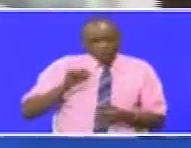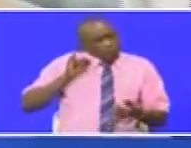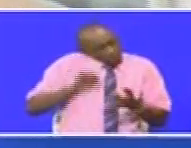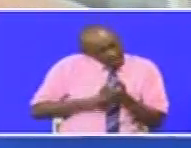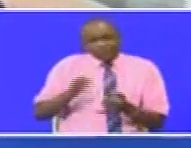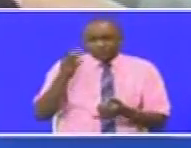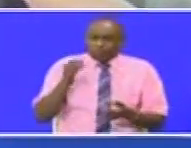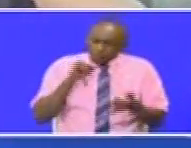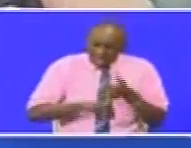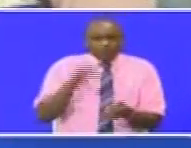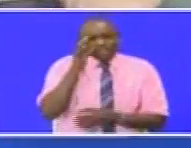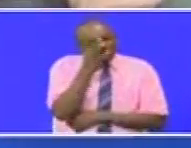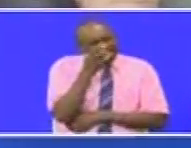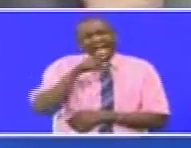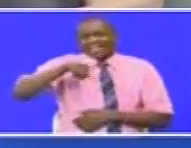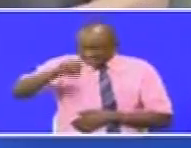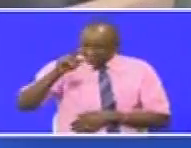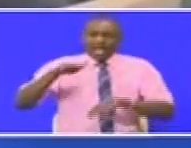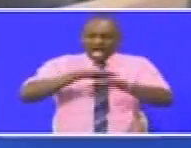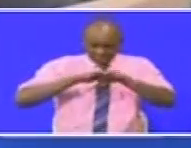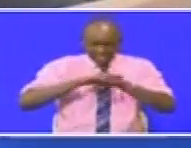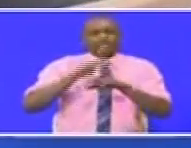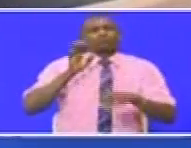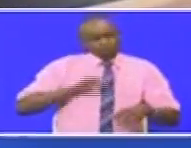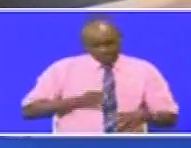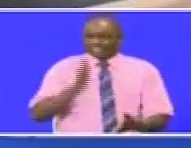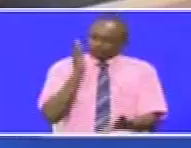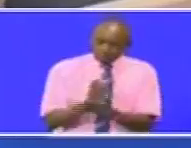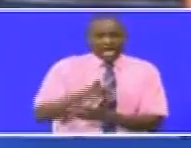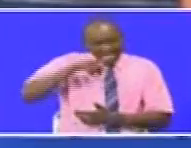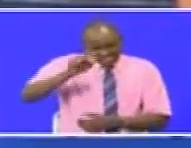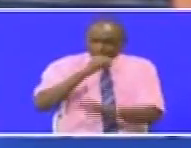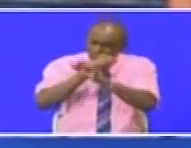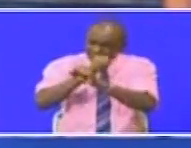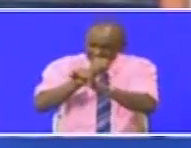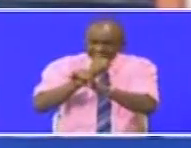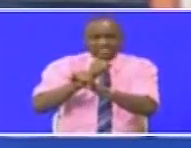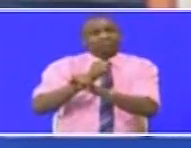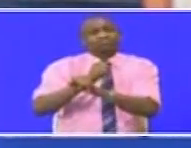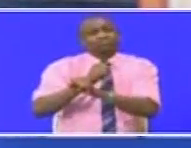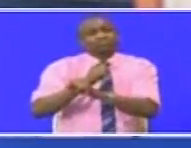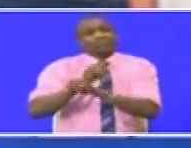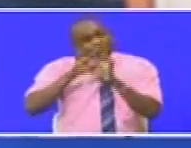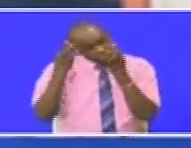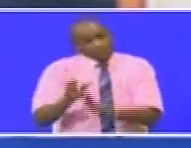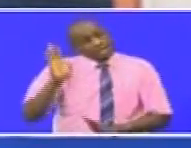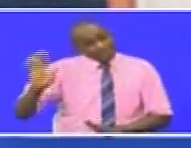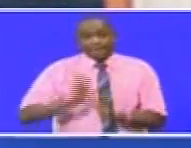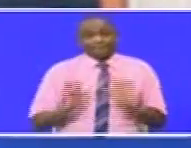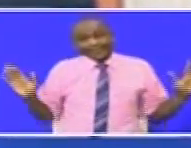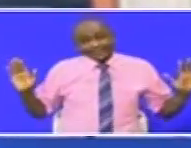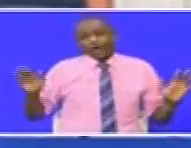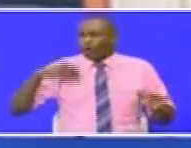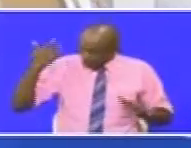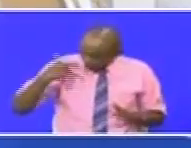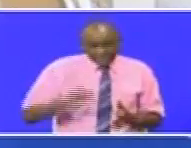Kibaki epitomized a true African woman as a homemaker who religiously guarded and protected her family at